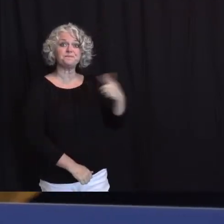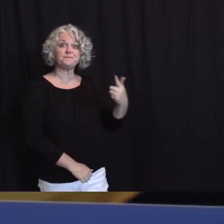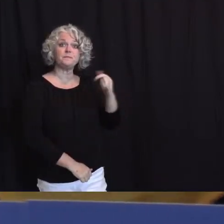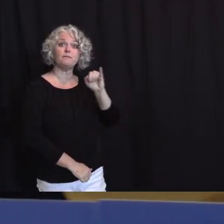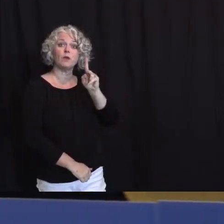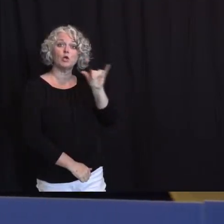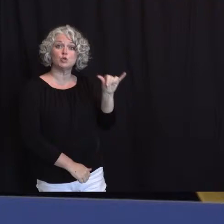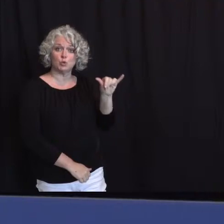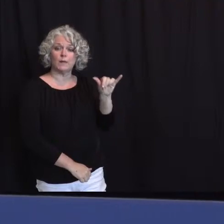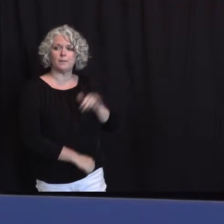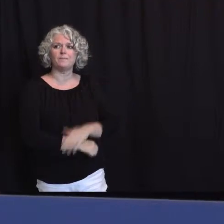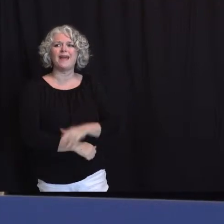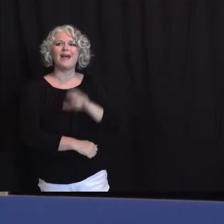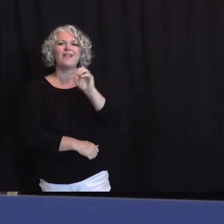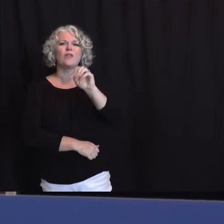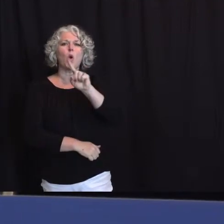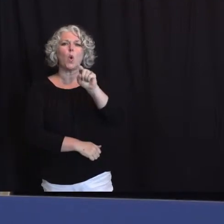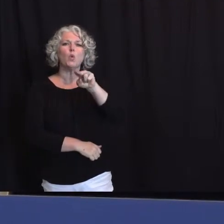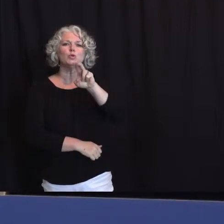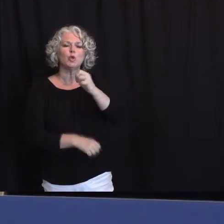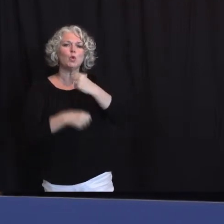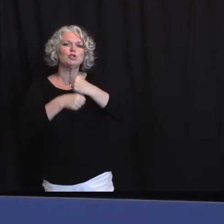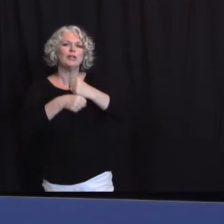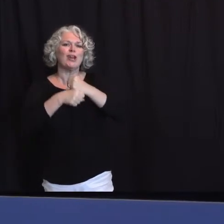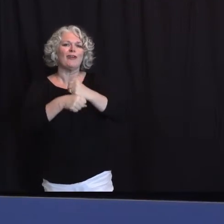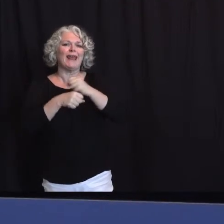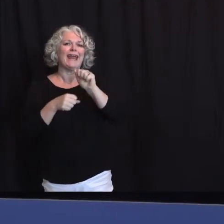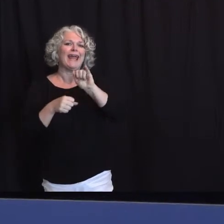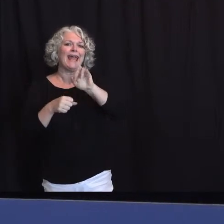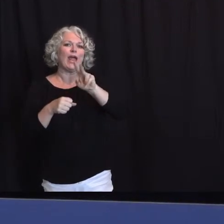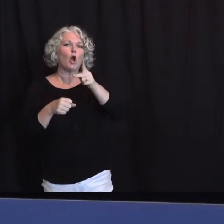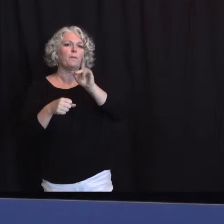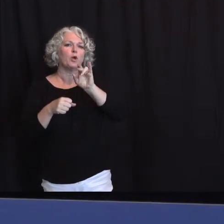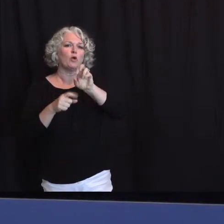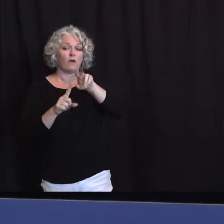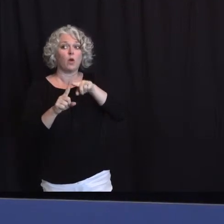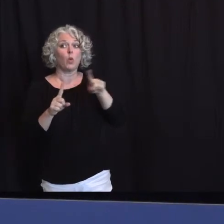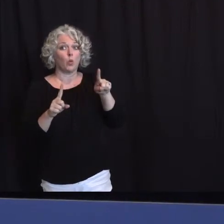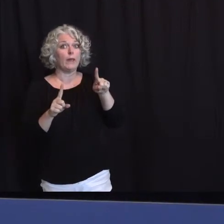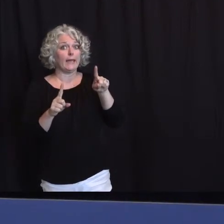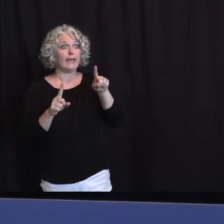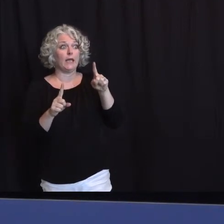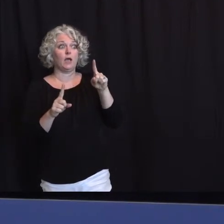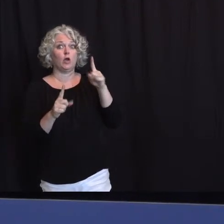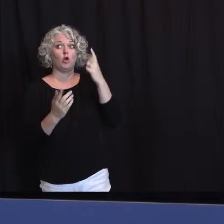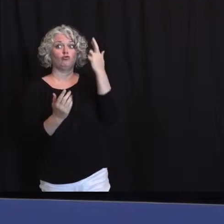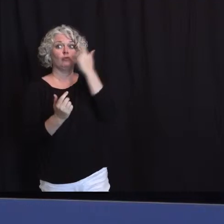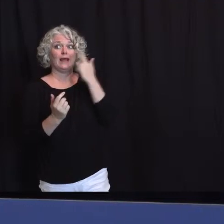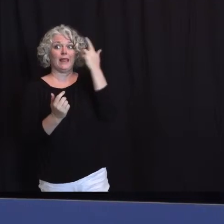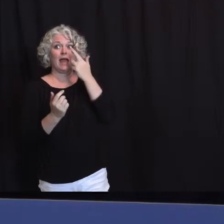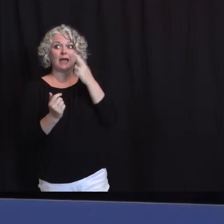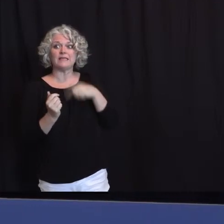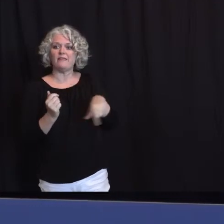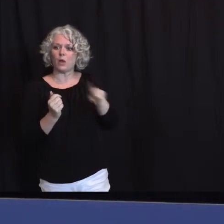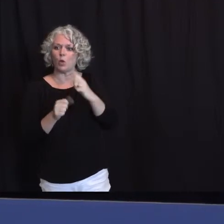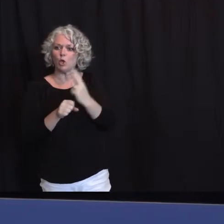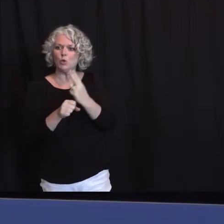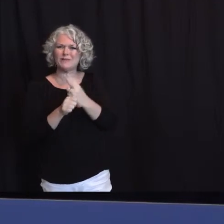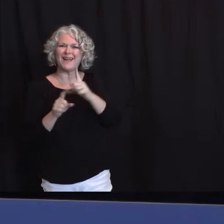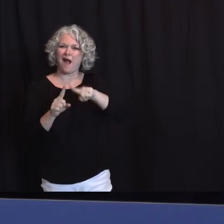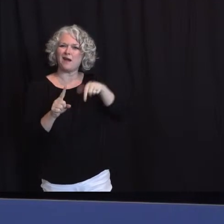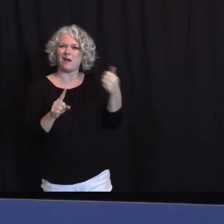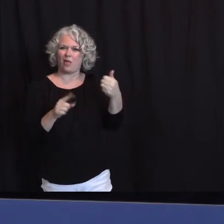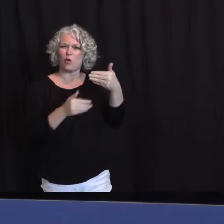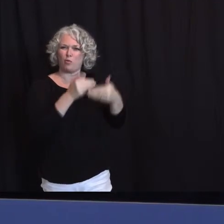the ozone-generating air purifiers, we had become recently aware that some places were using these as well. So we're actually